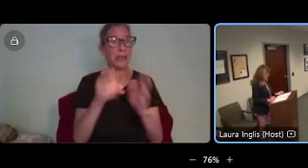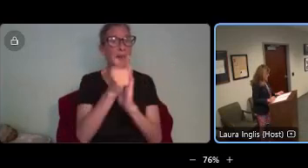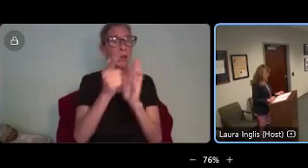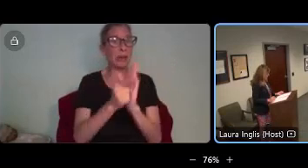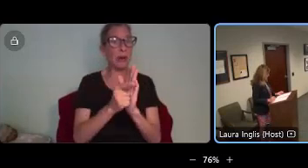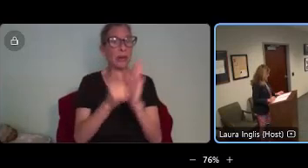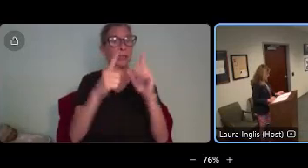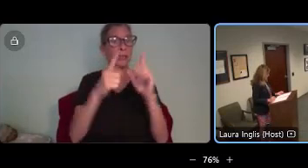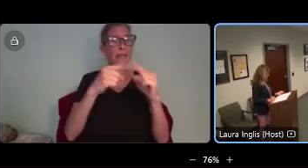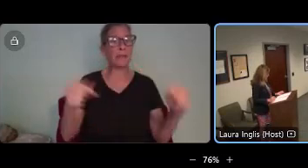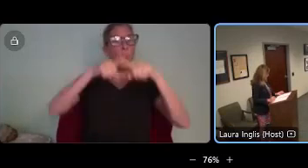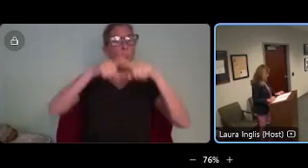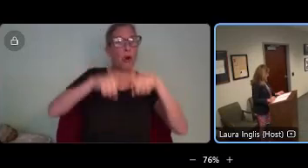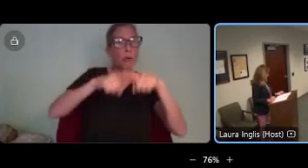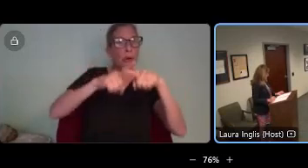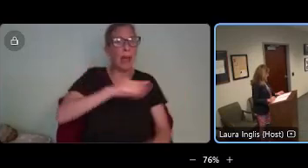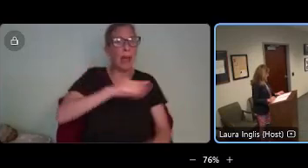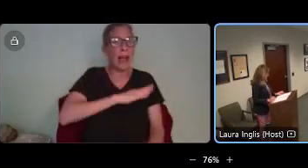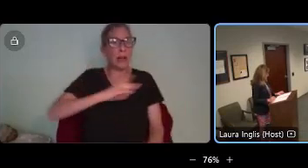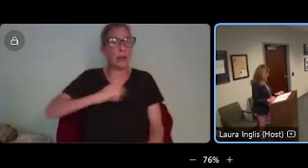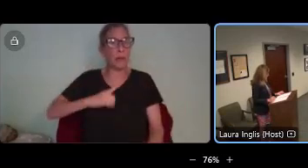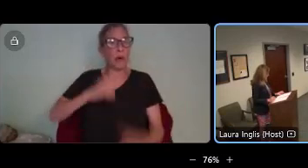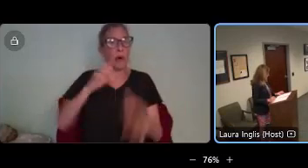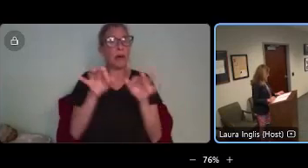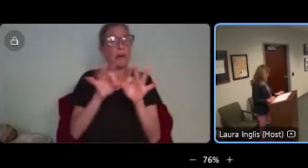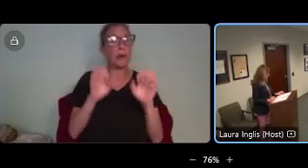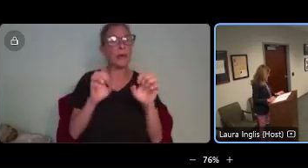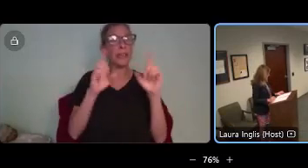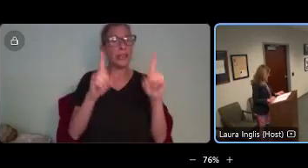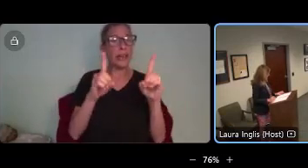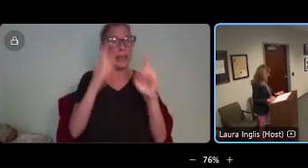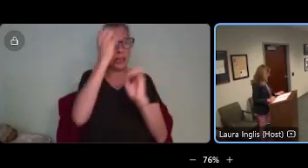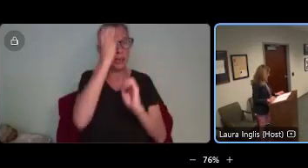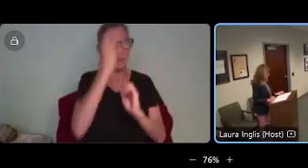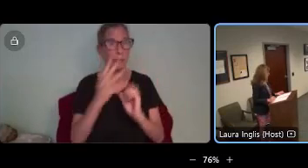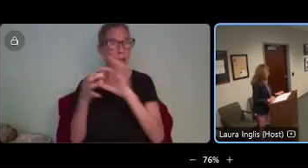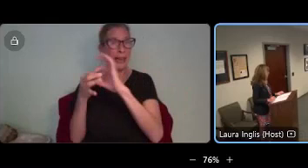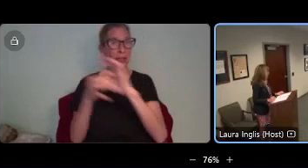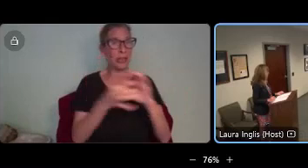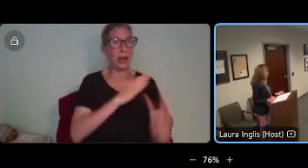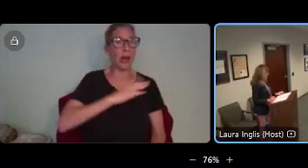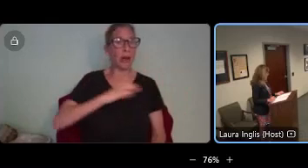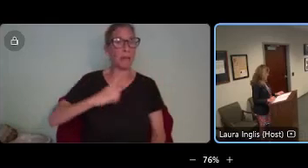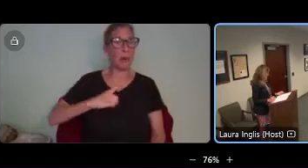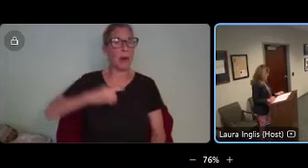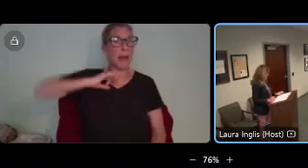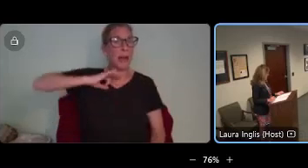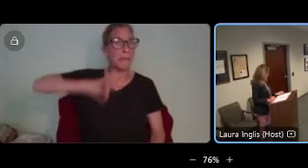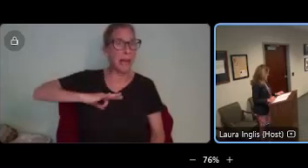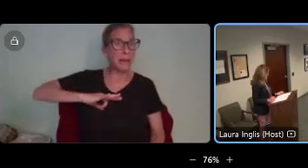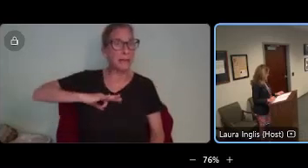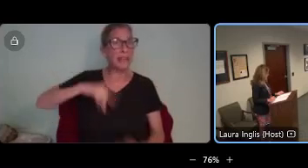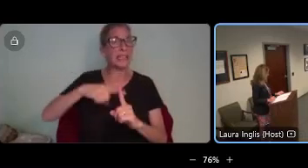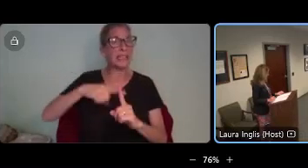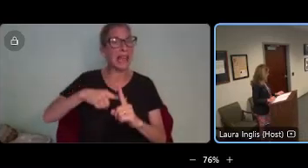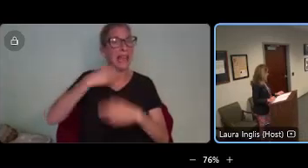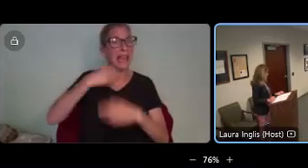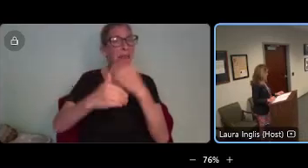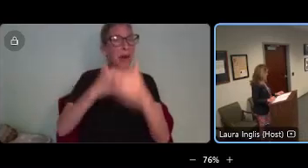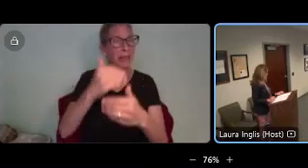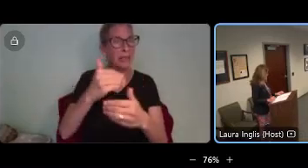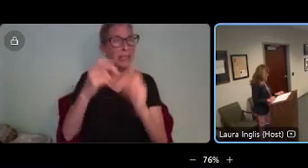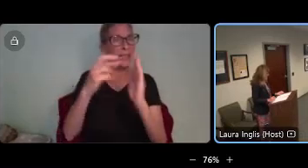rely on the board for critical education and information on board-administered benefits and related processes, regulations, and